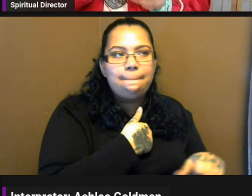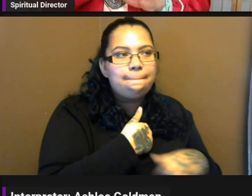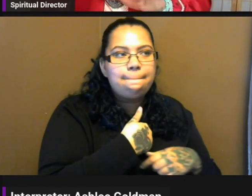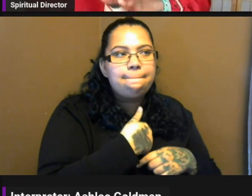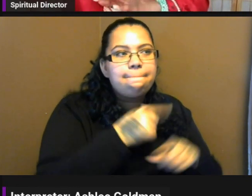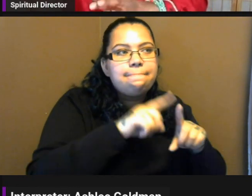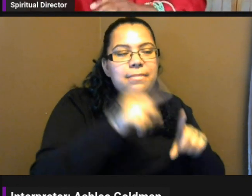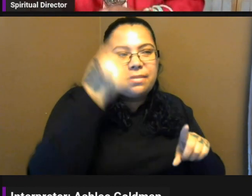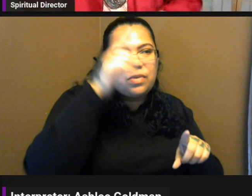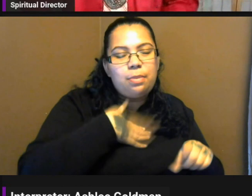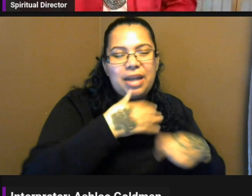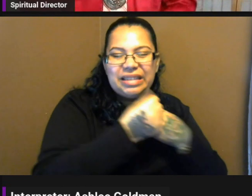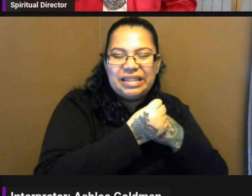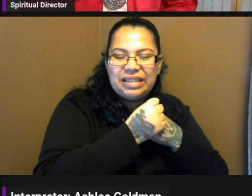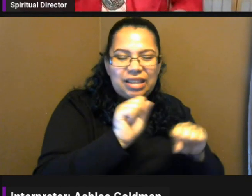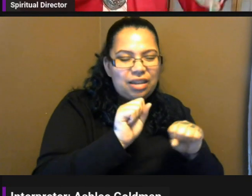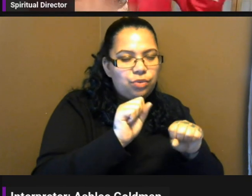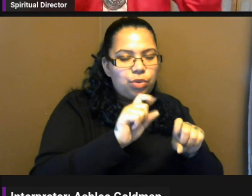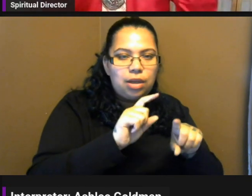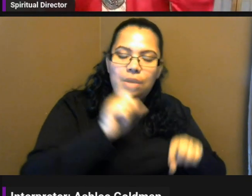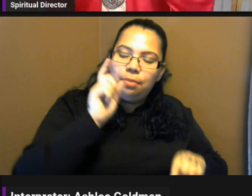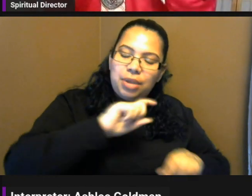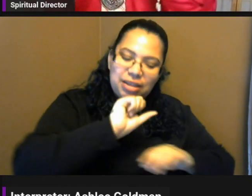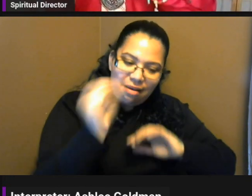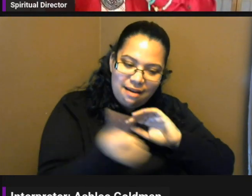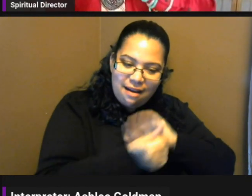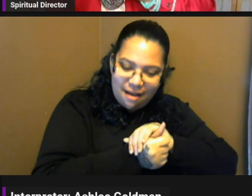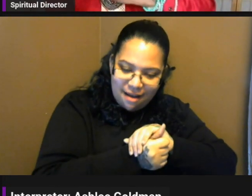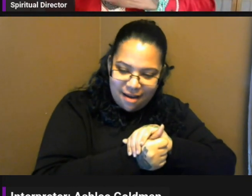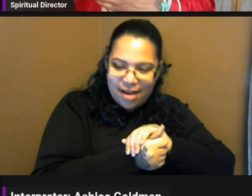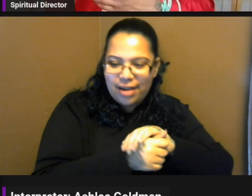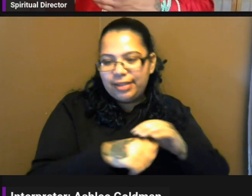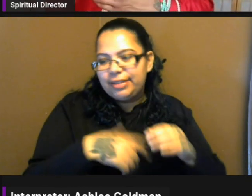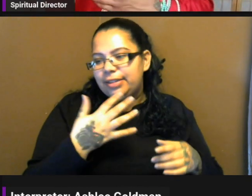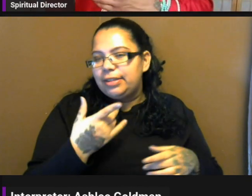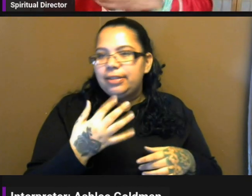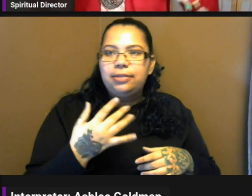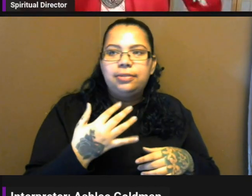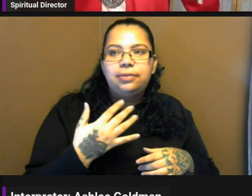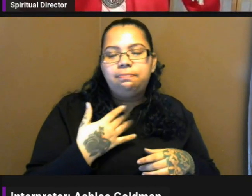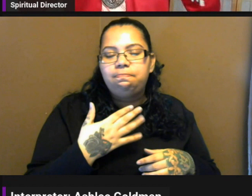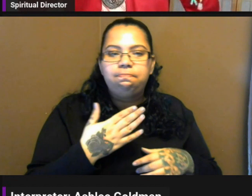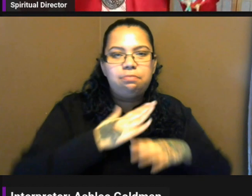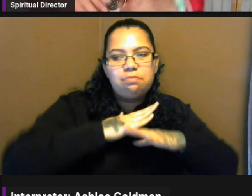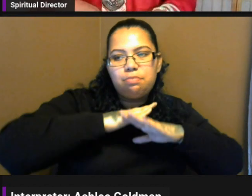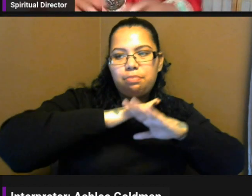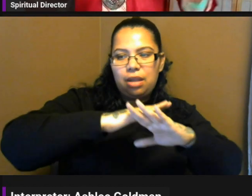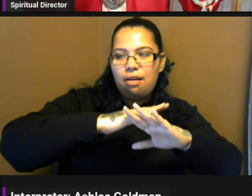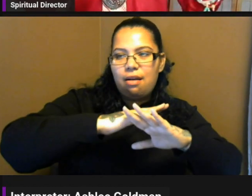sake of my safety, I must hide behind a mask and behind the armor of